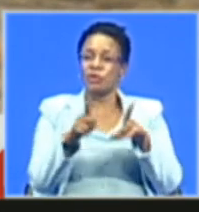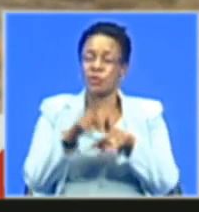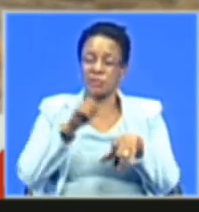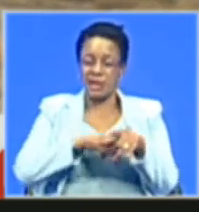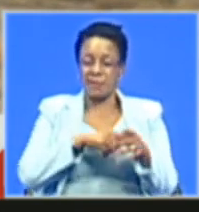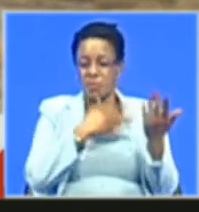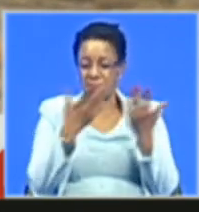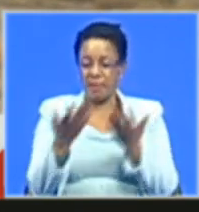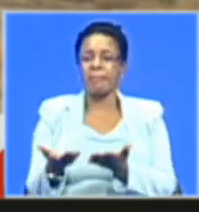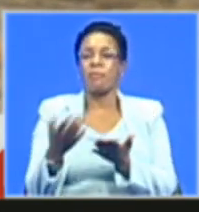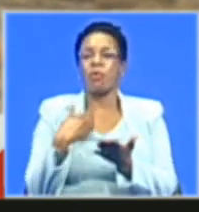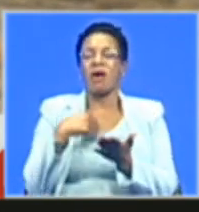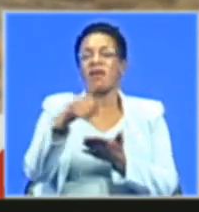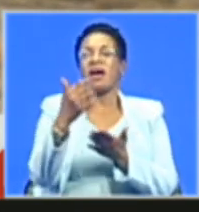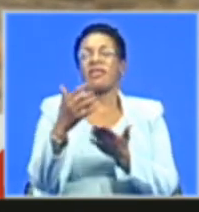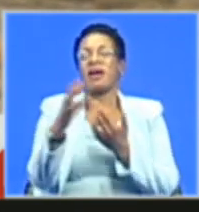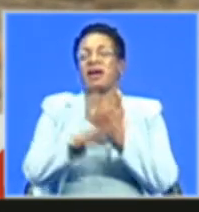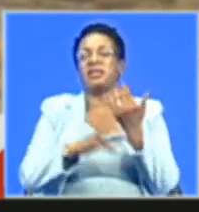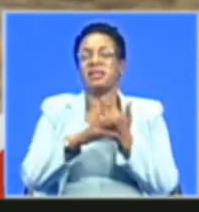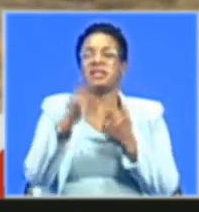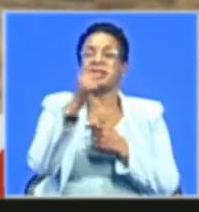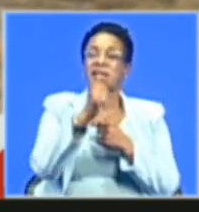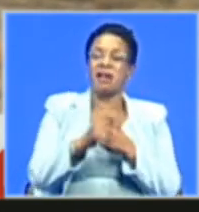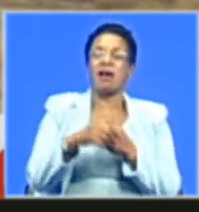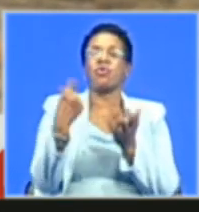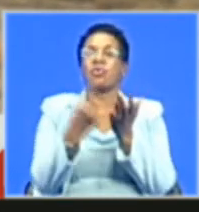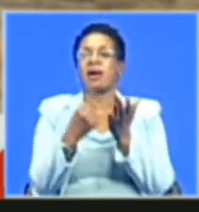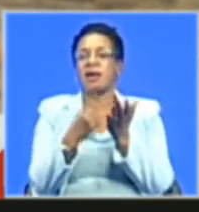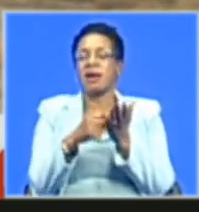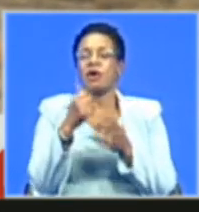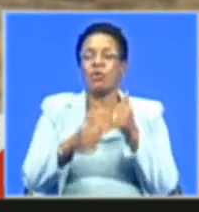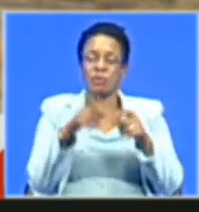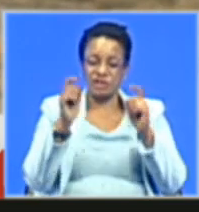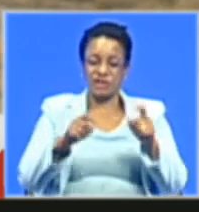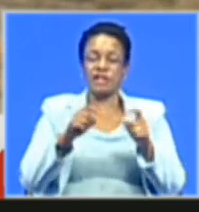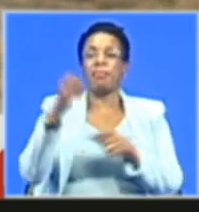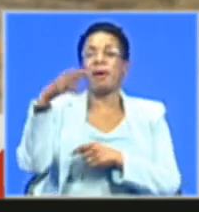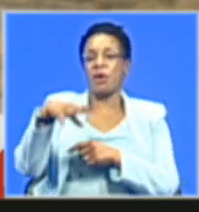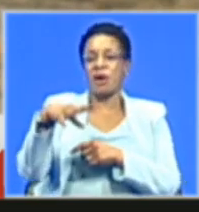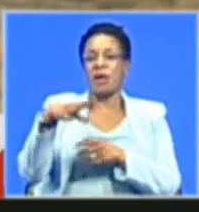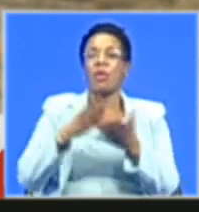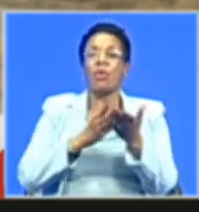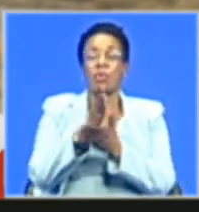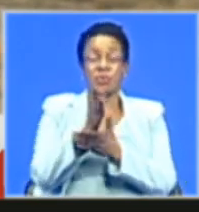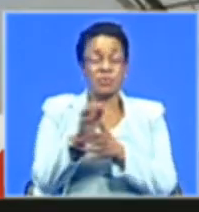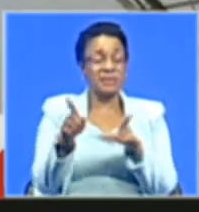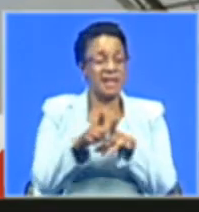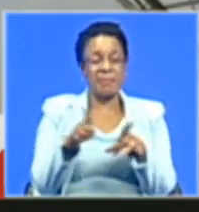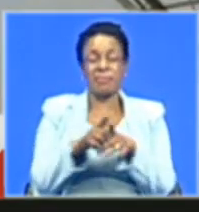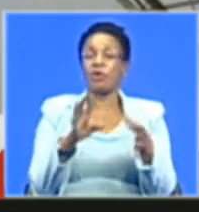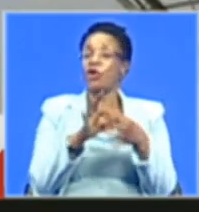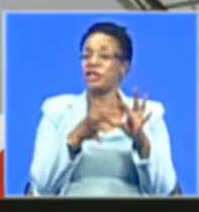there are also other countries like Tanzania, Uganda, which may also require power now through these